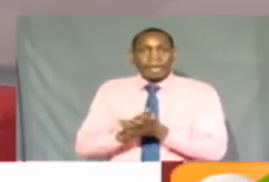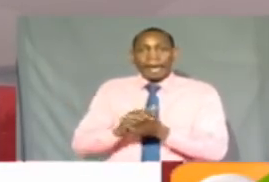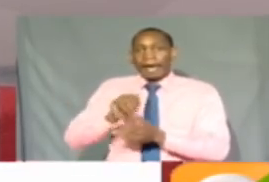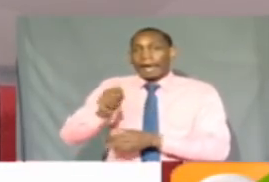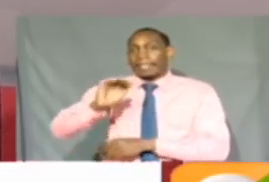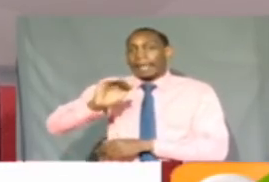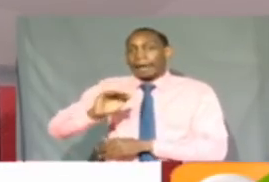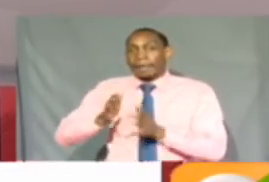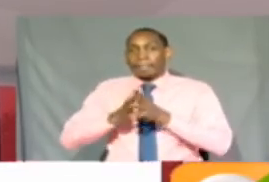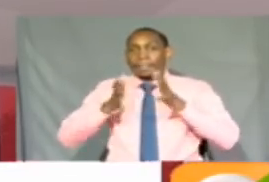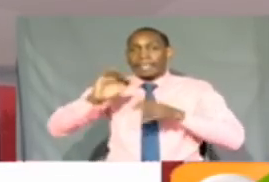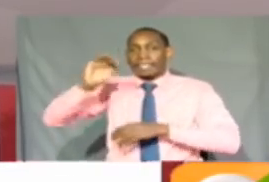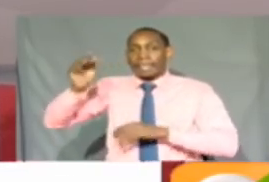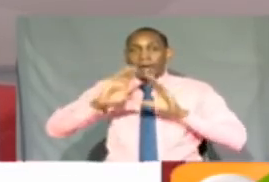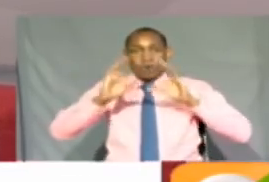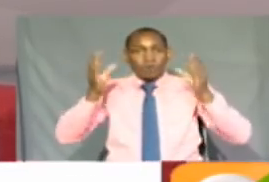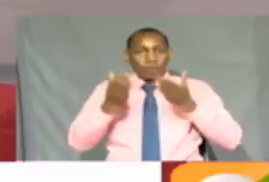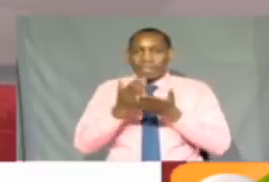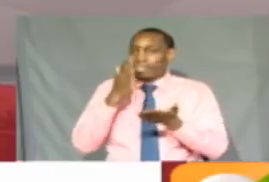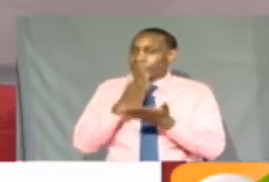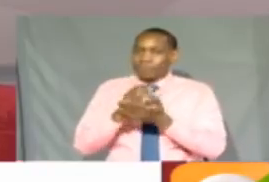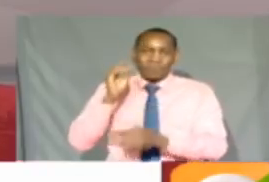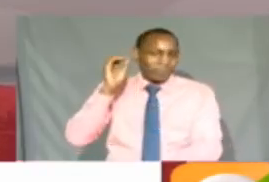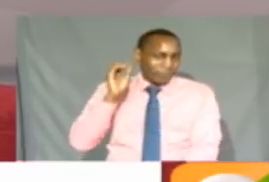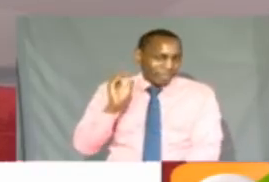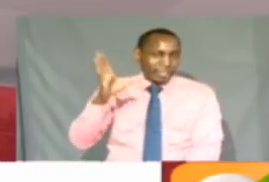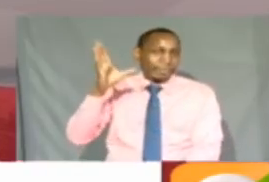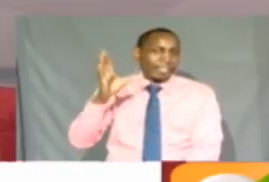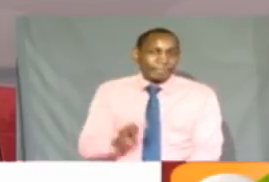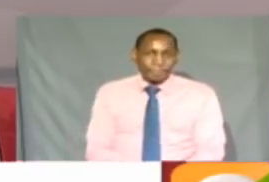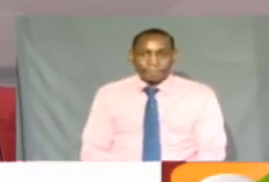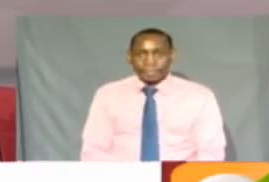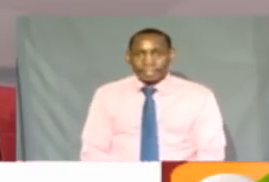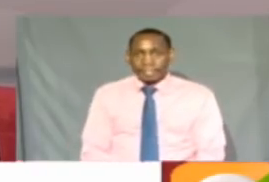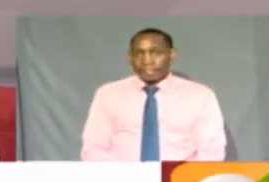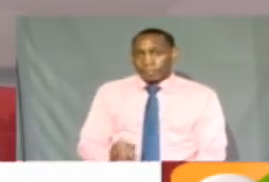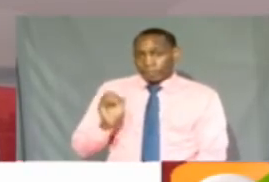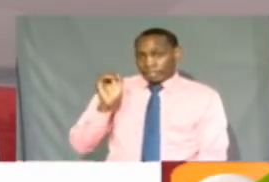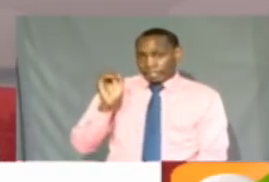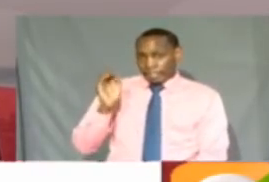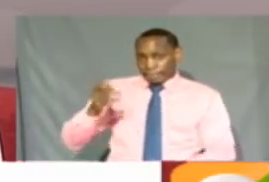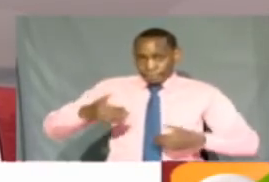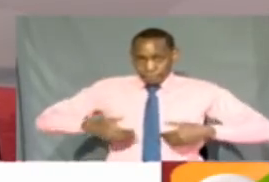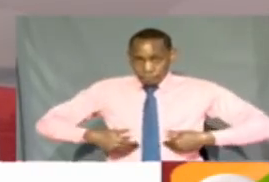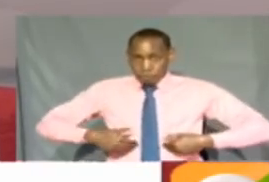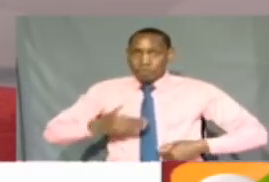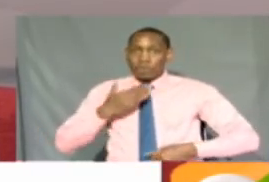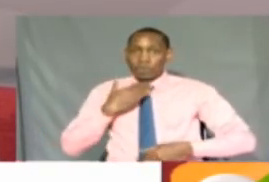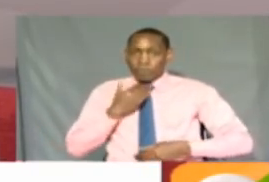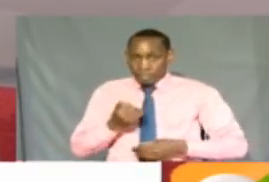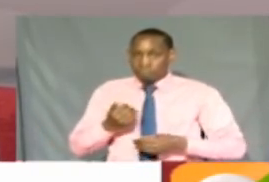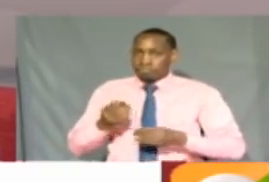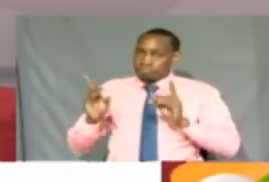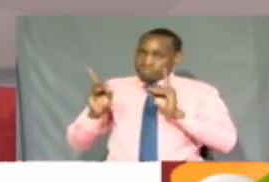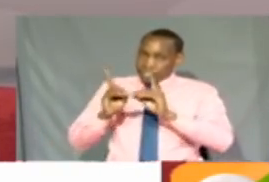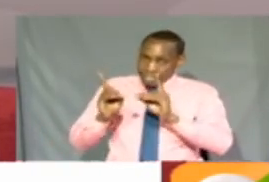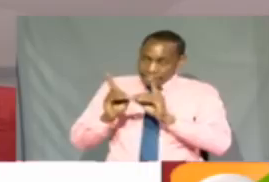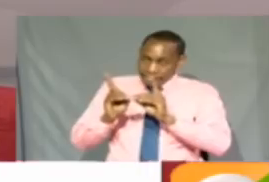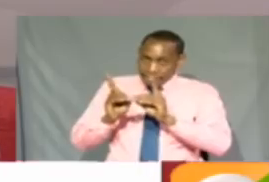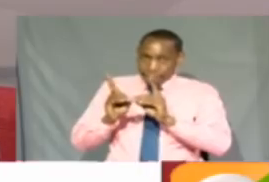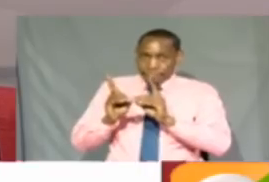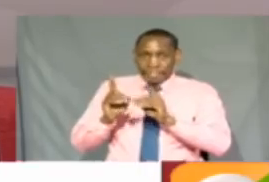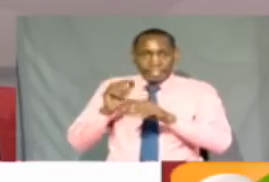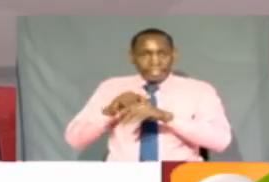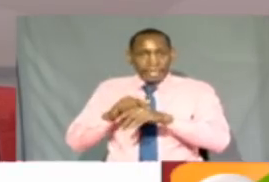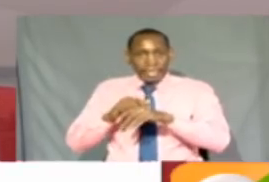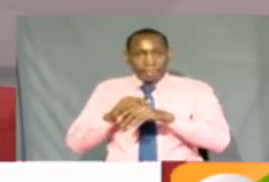big city in the world, it is expensive. So what if you're a young person trying to navigate through the dating market while